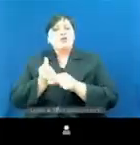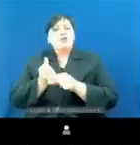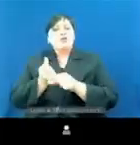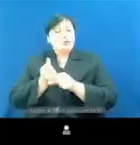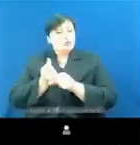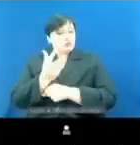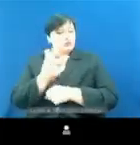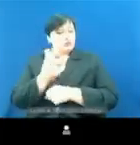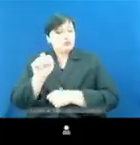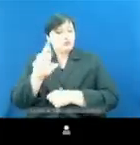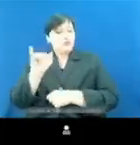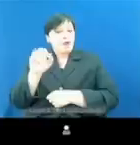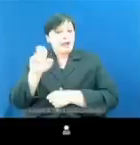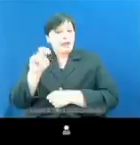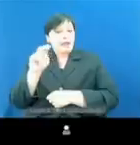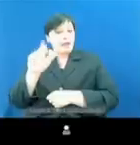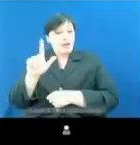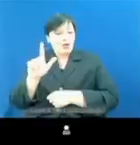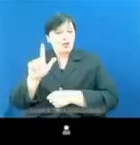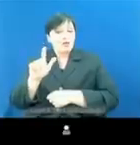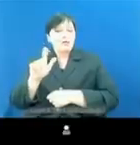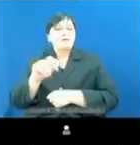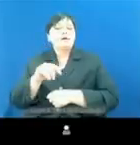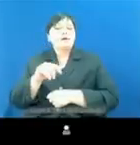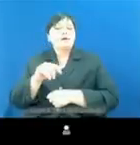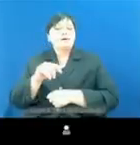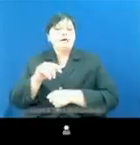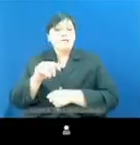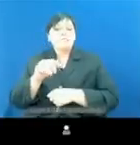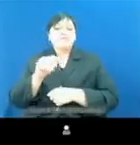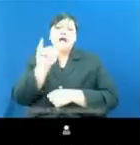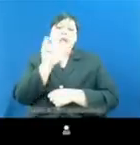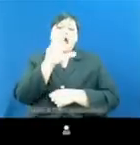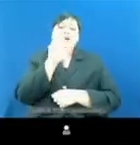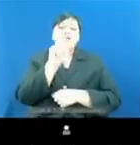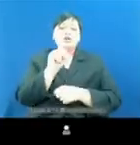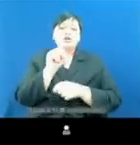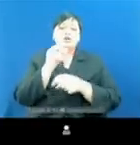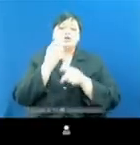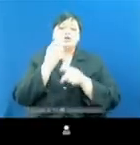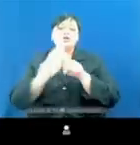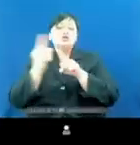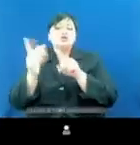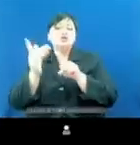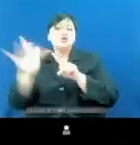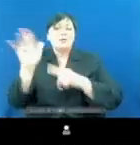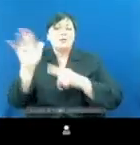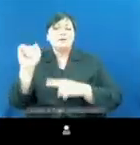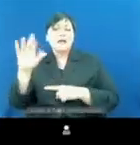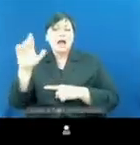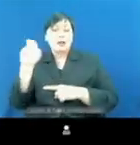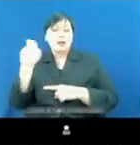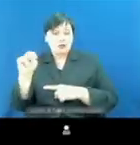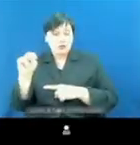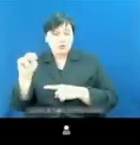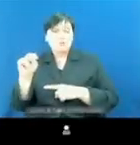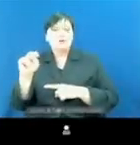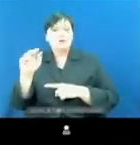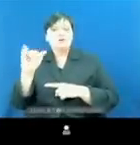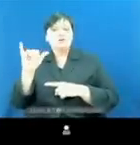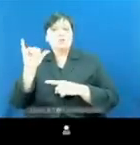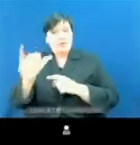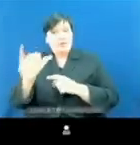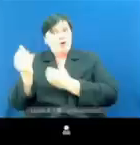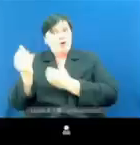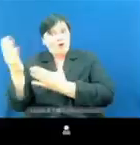training called Iron Sharpens Iron, and that gap has been filled now with the Marie Center and